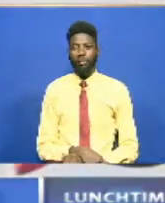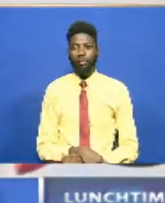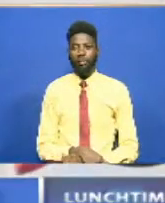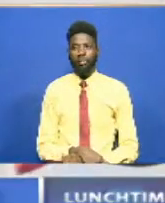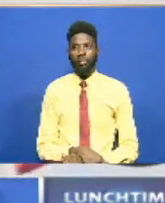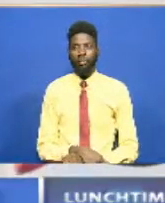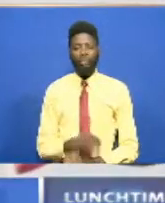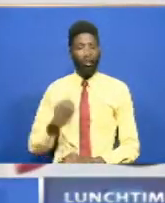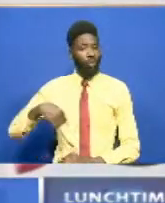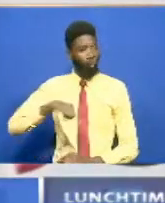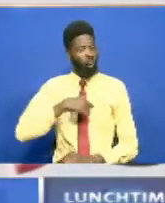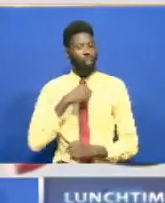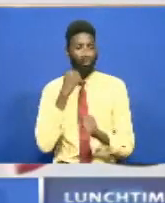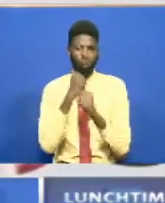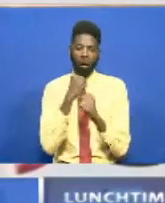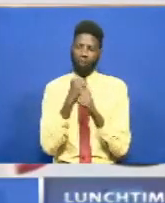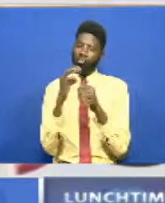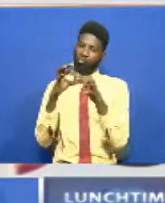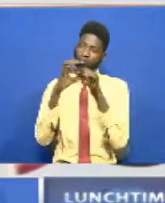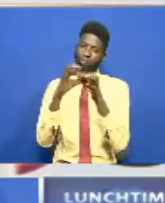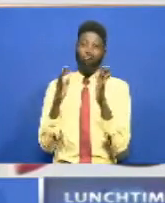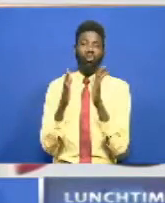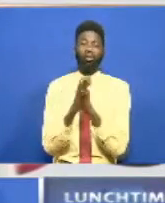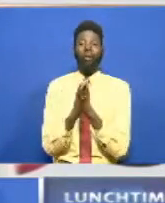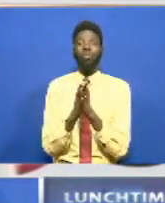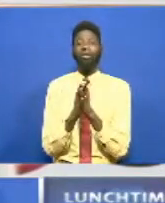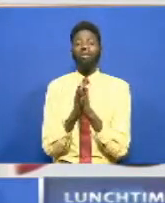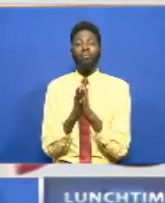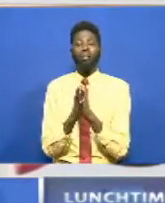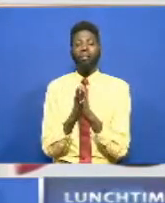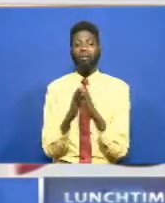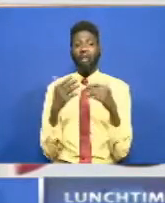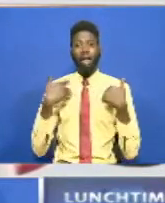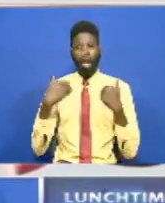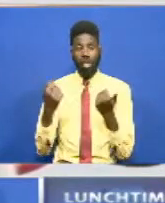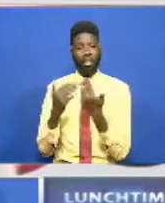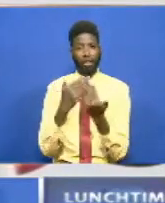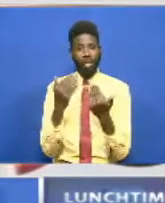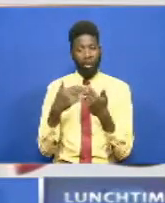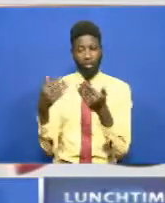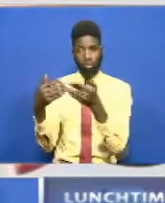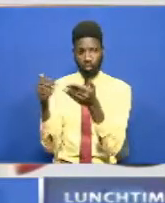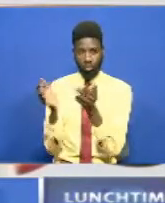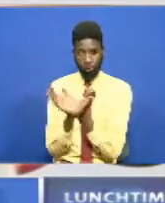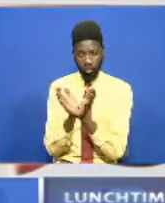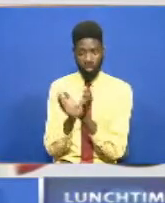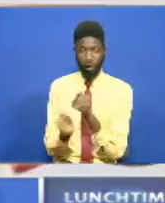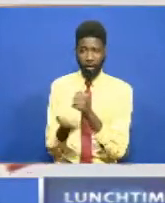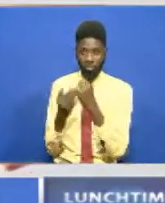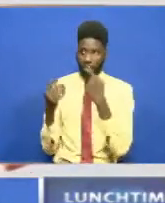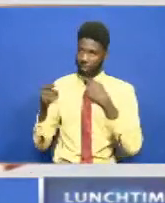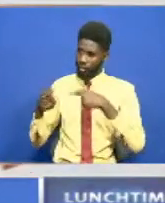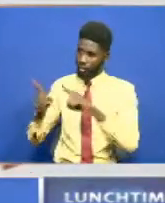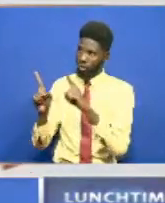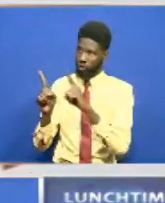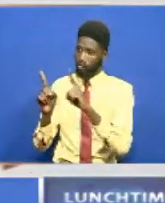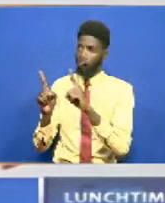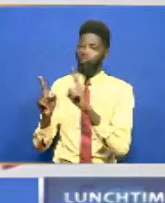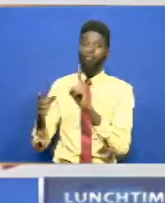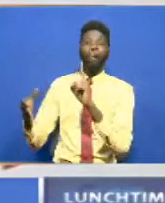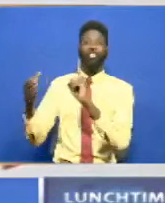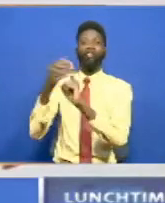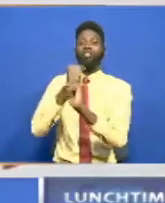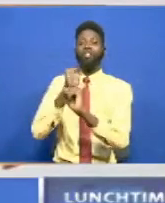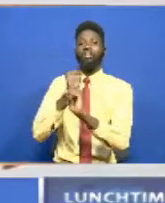We have worked closely with the healthcare community to be able to help them to achieve